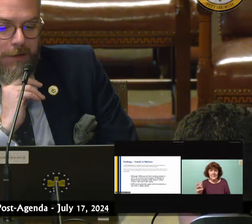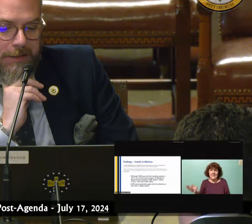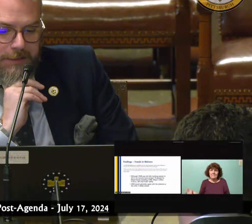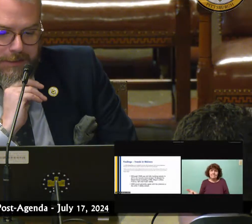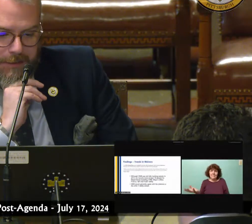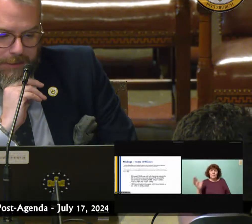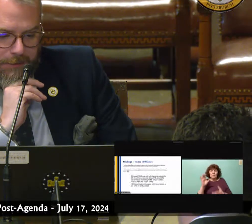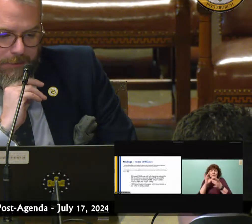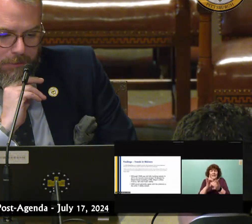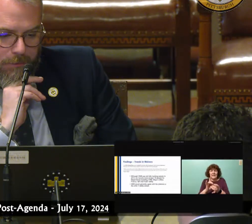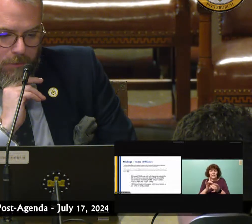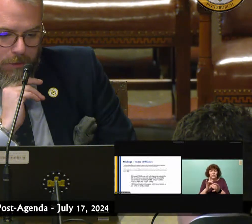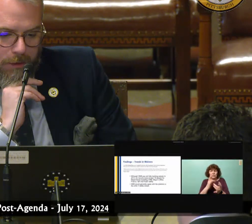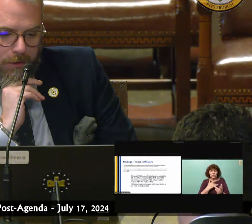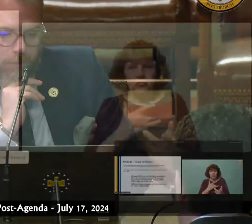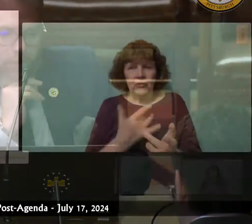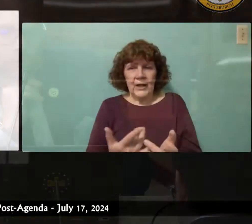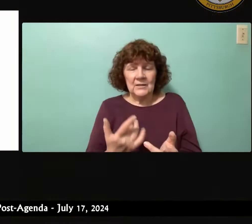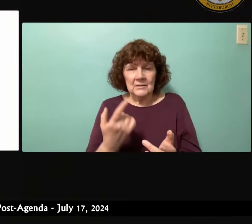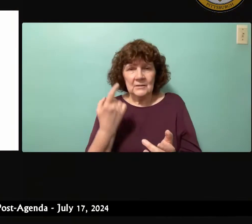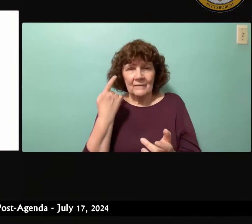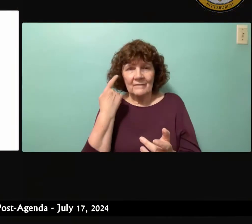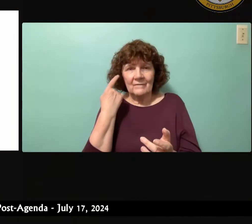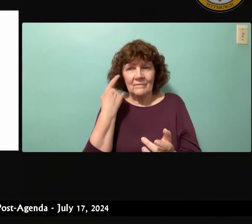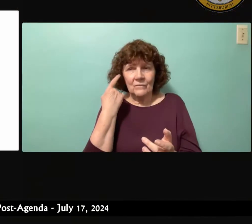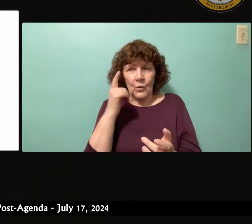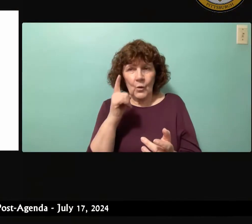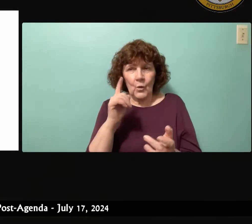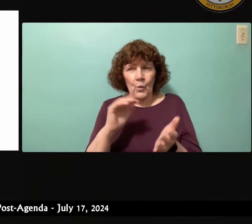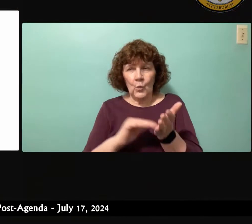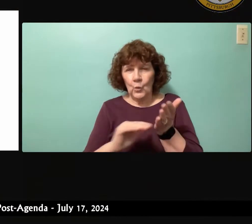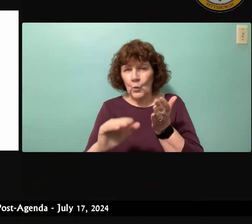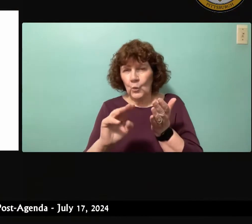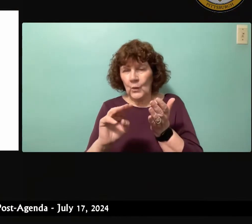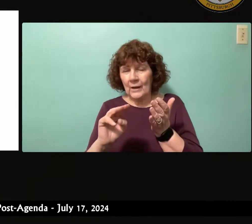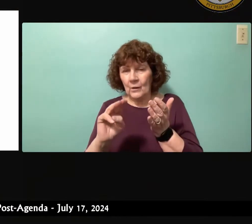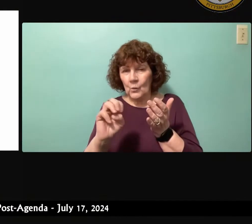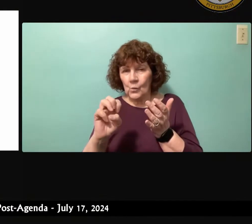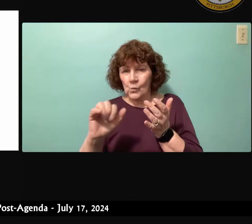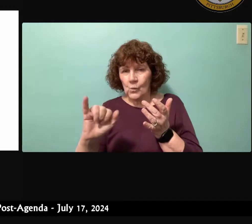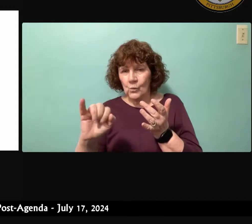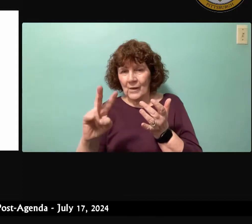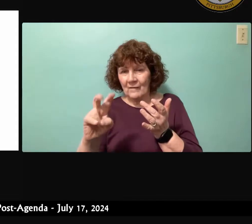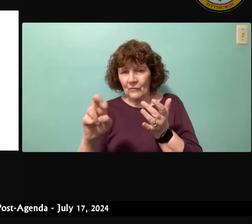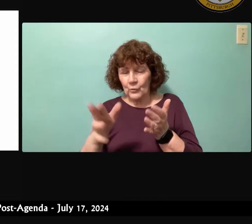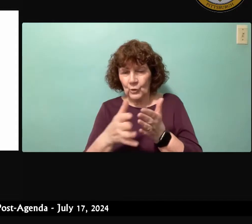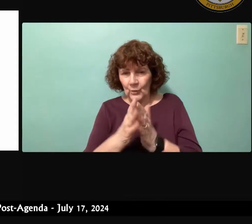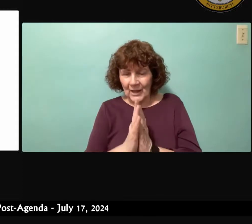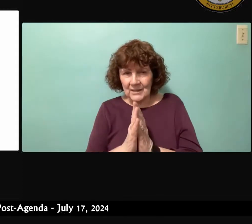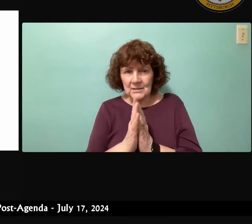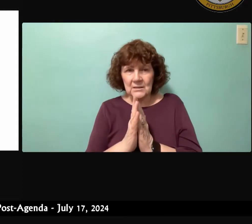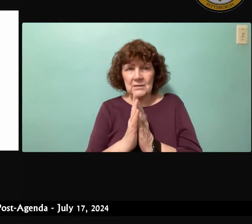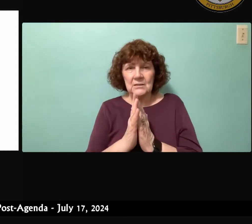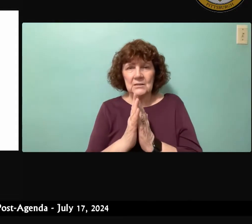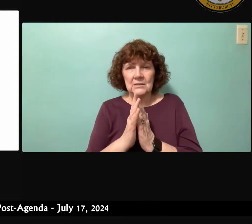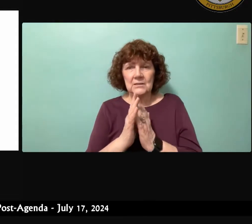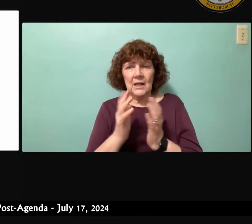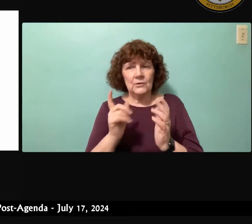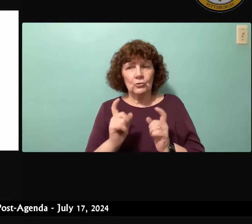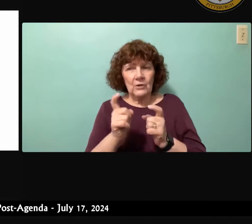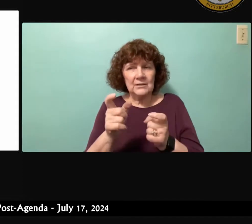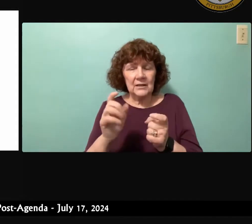Regarding trends in waiver requests and ultimately the granting of